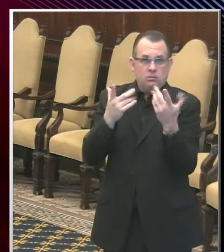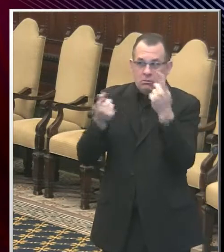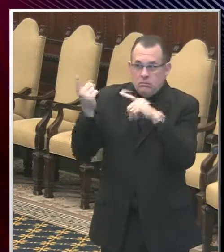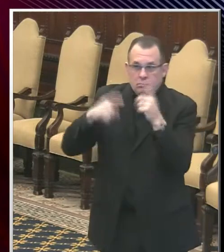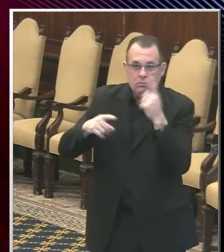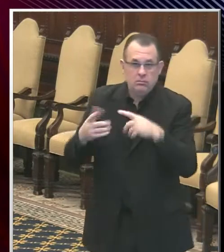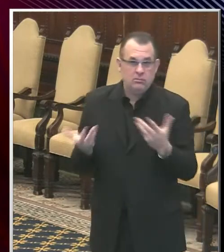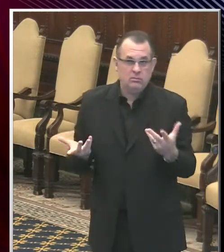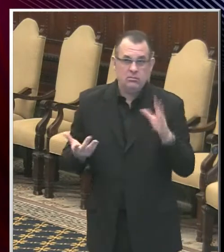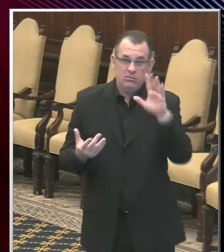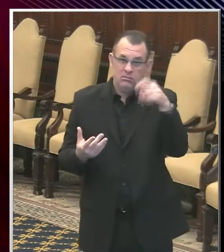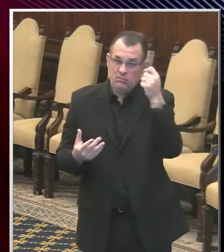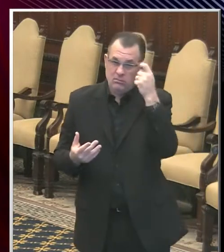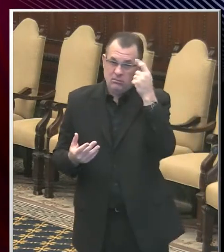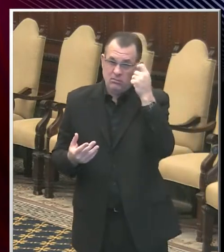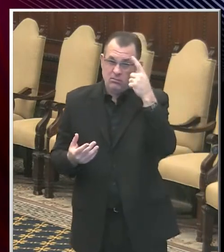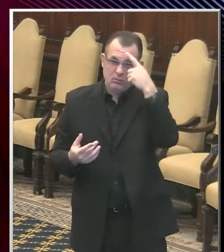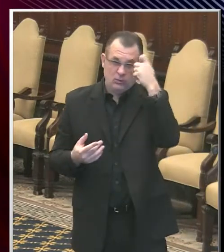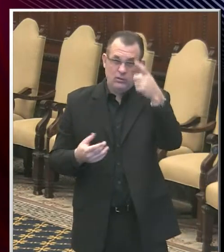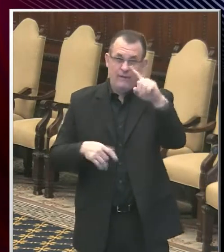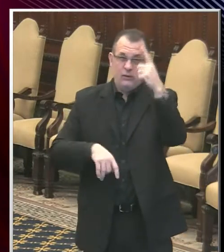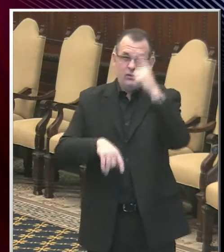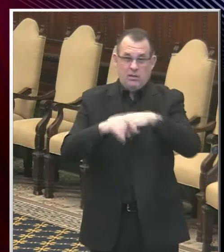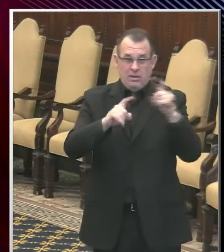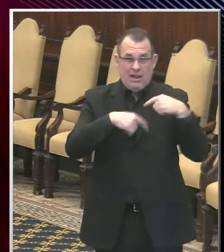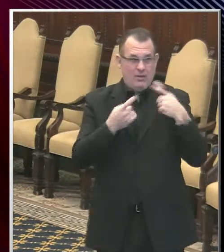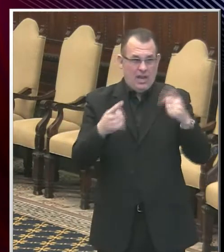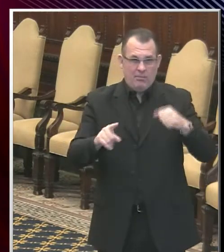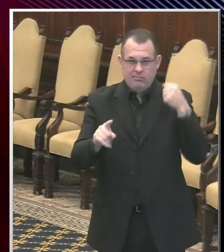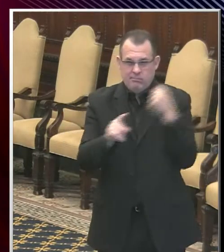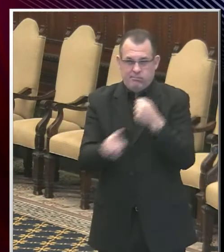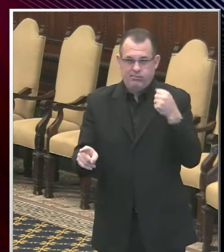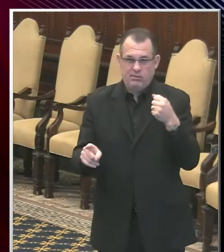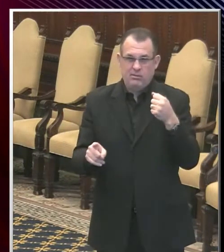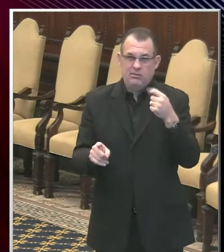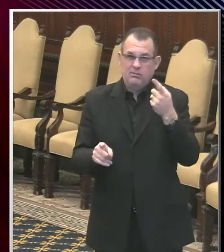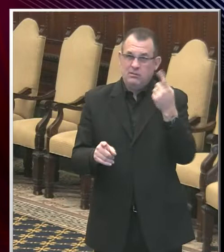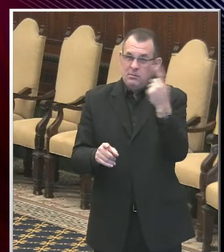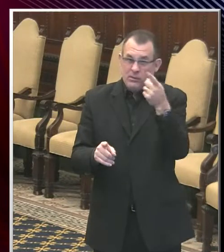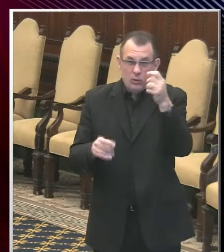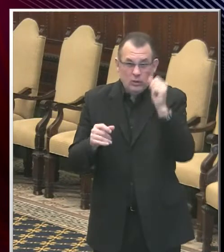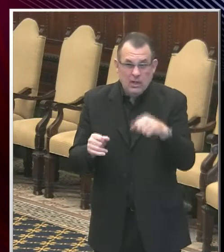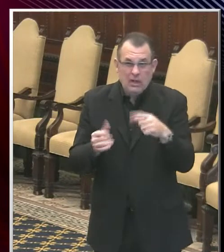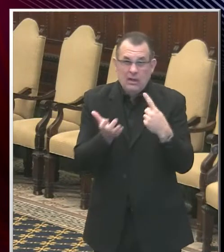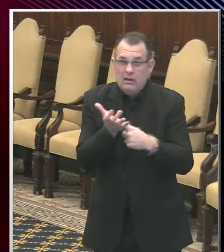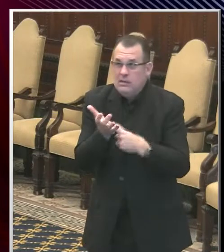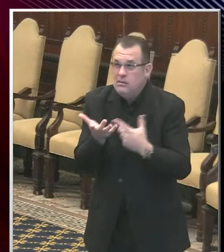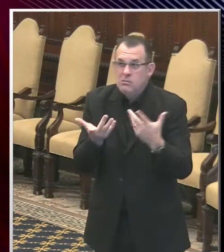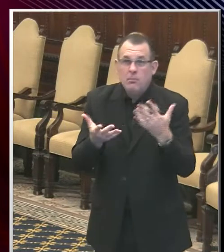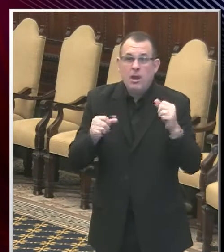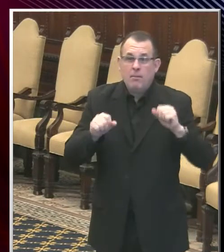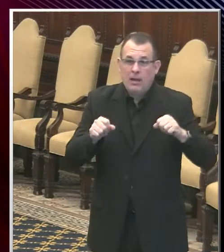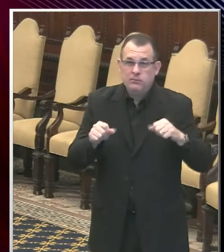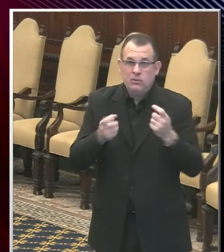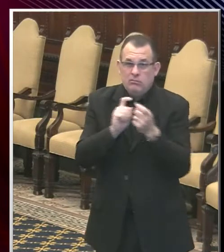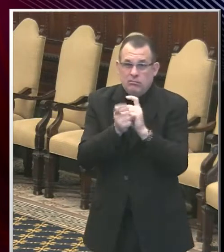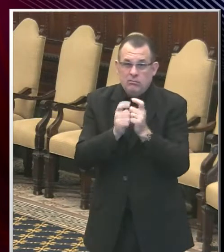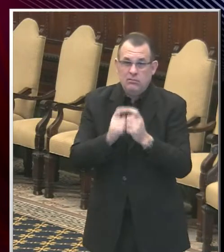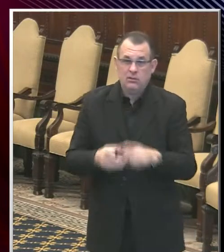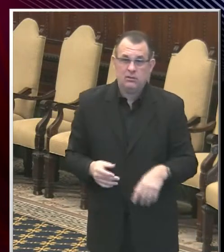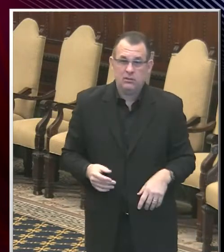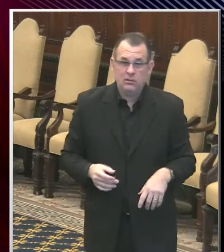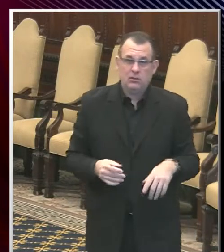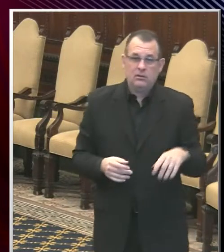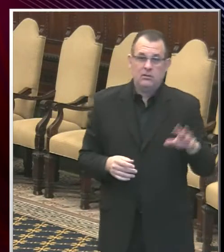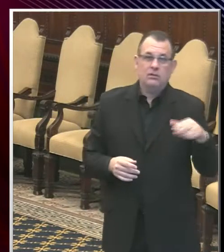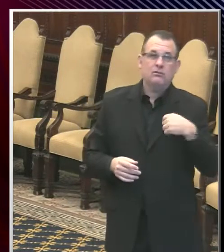that this is so unprecedented, is that something that you're discussing and that is even possible? We just ratified 1-year extensions with